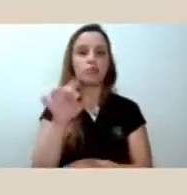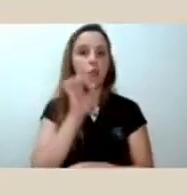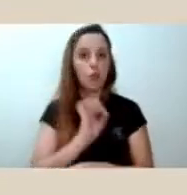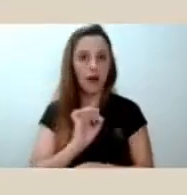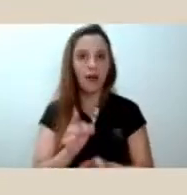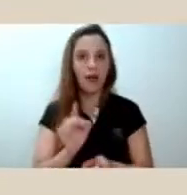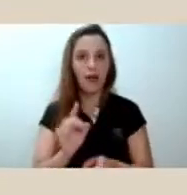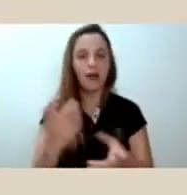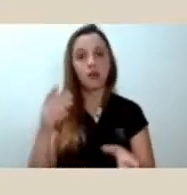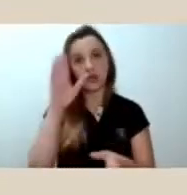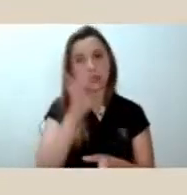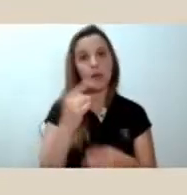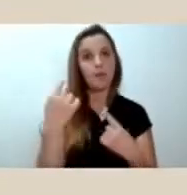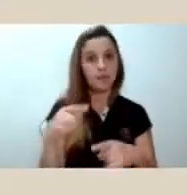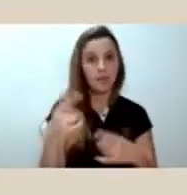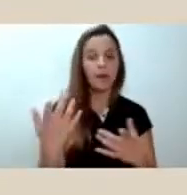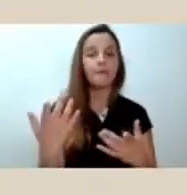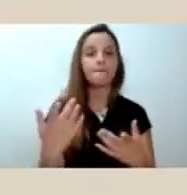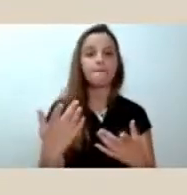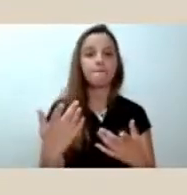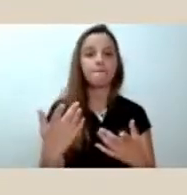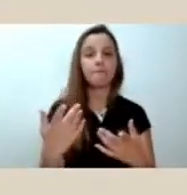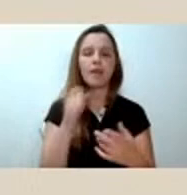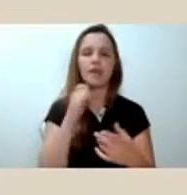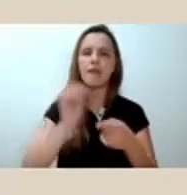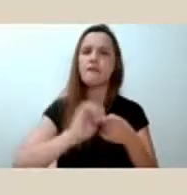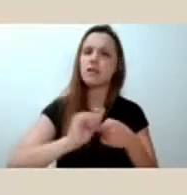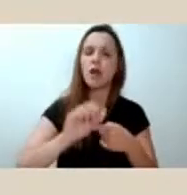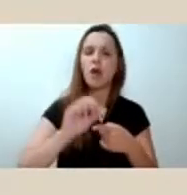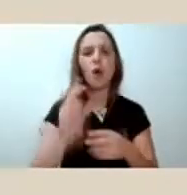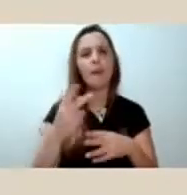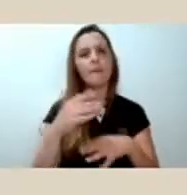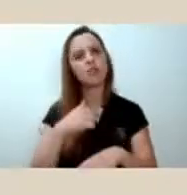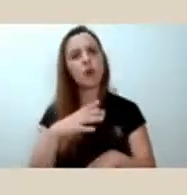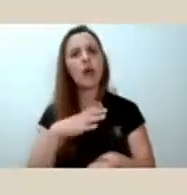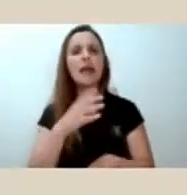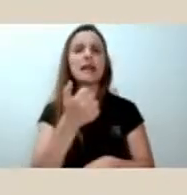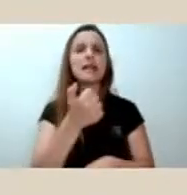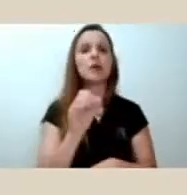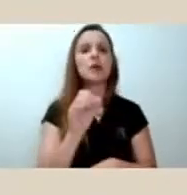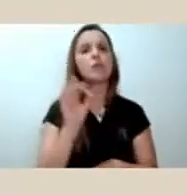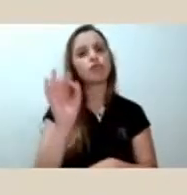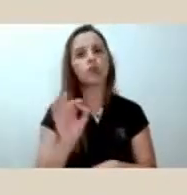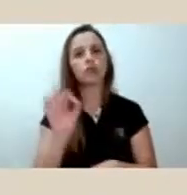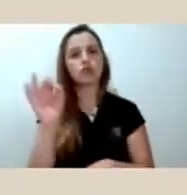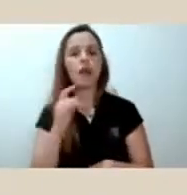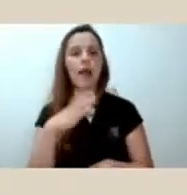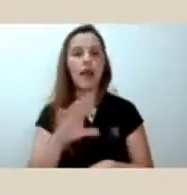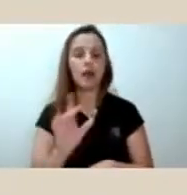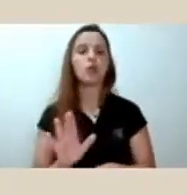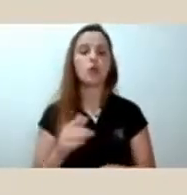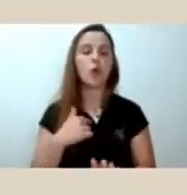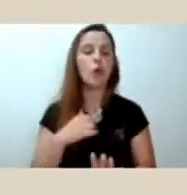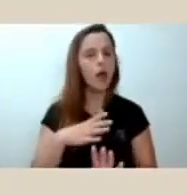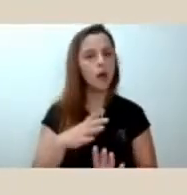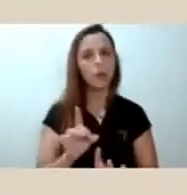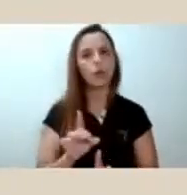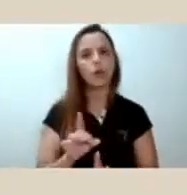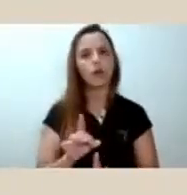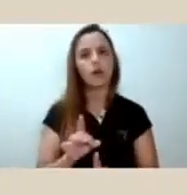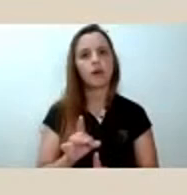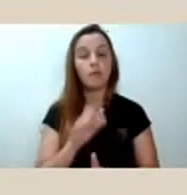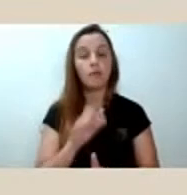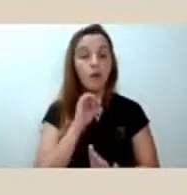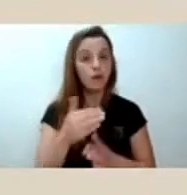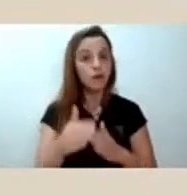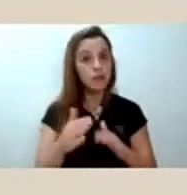line of code, you can fix it. You can say, okay, but I want a 50-50% chance of getting this group or the other group, okay? And it's